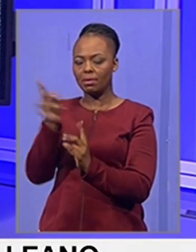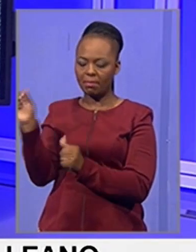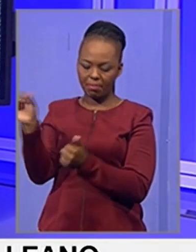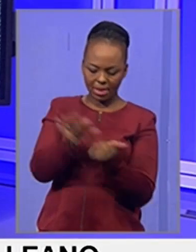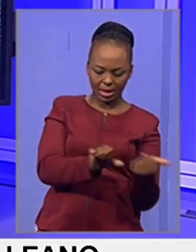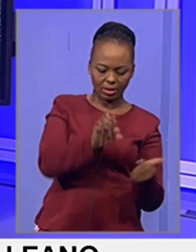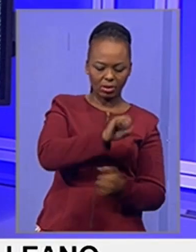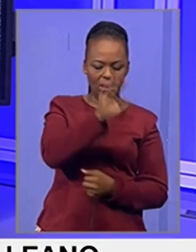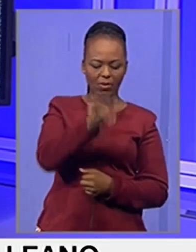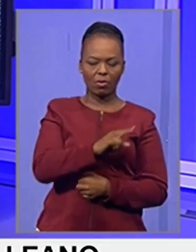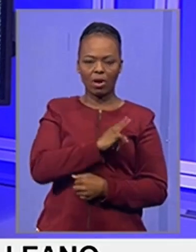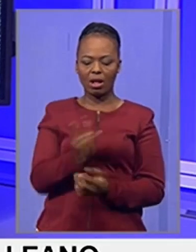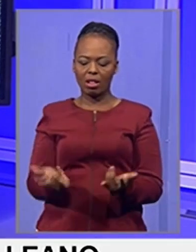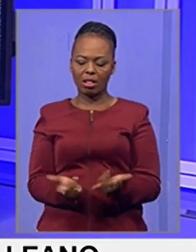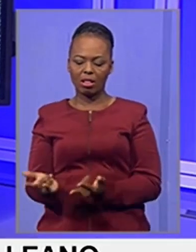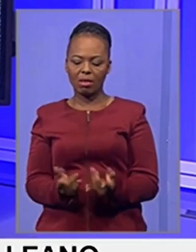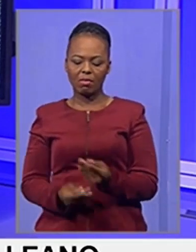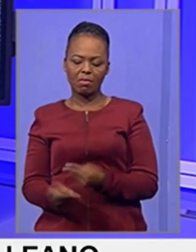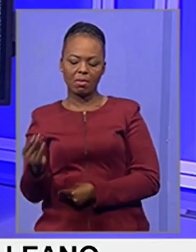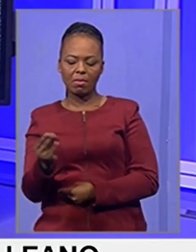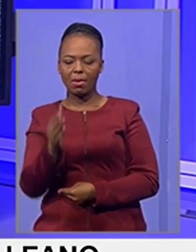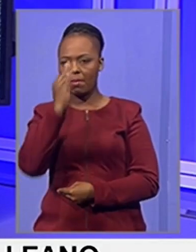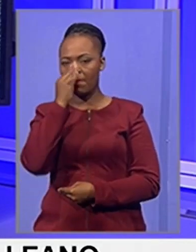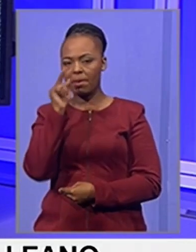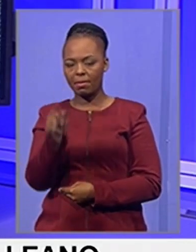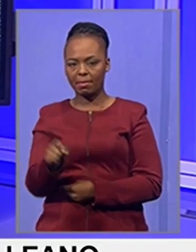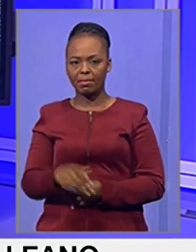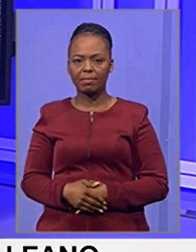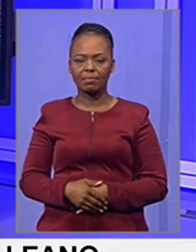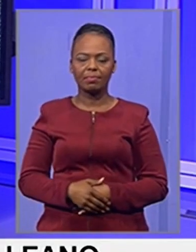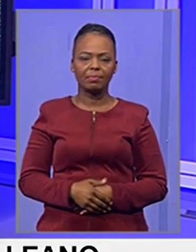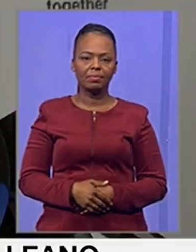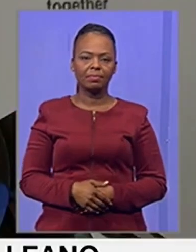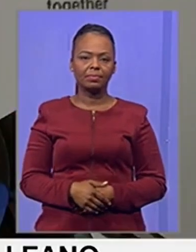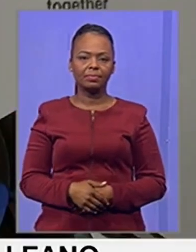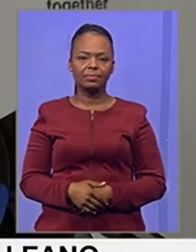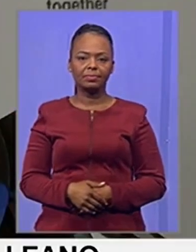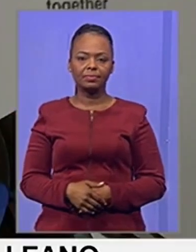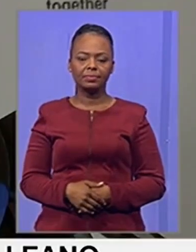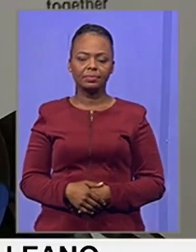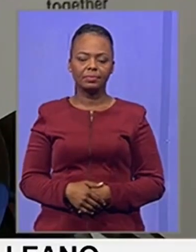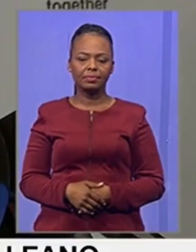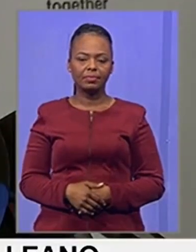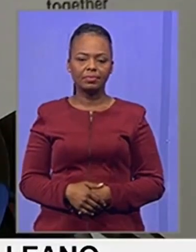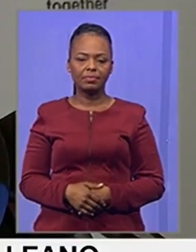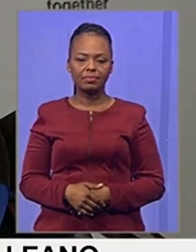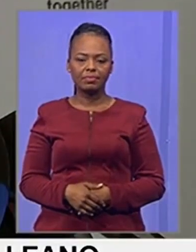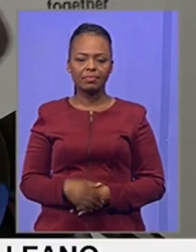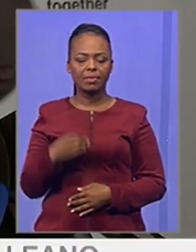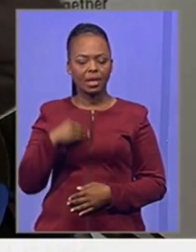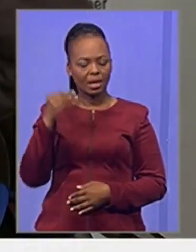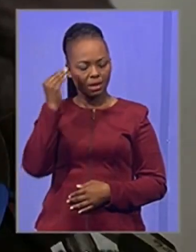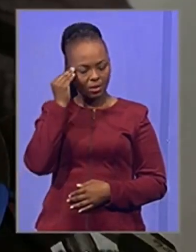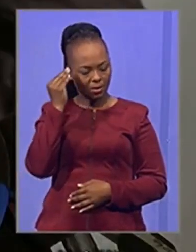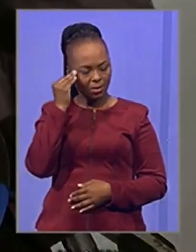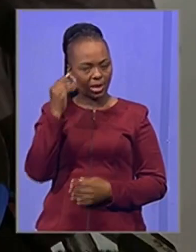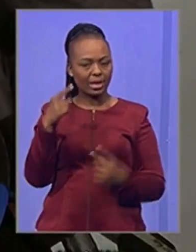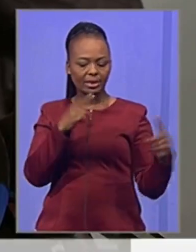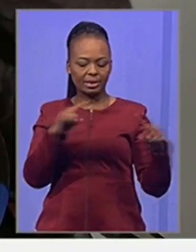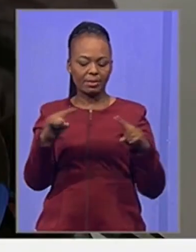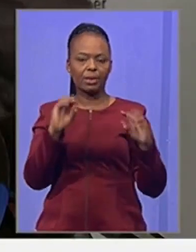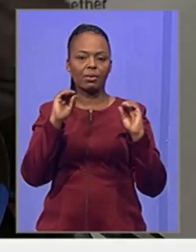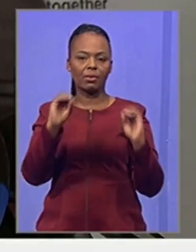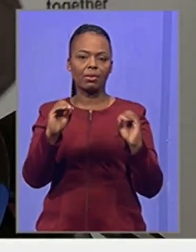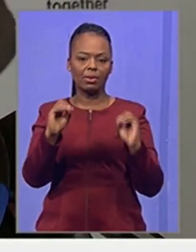go refosana ka madi go se mo molaong le tsietso. I know there's a debate whether we must take